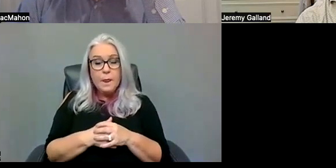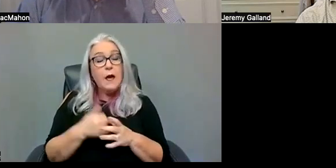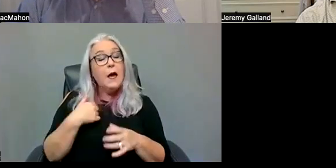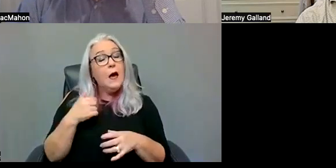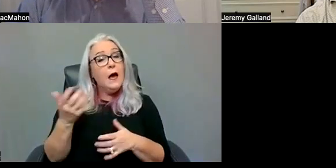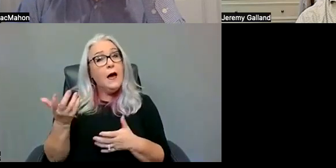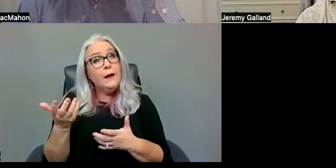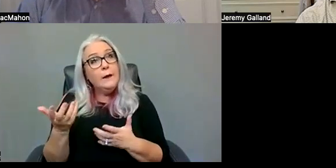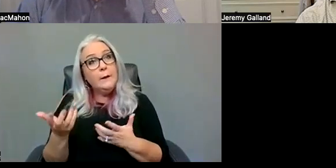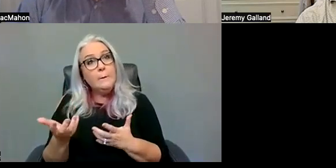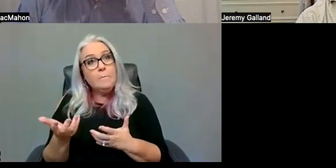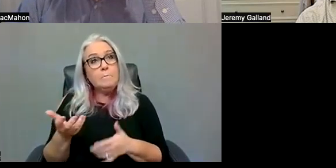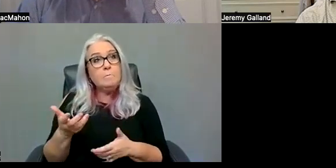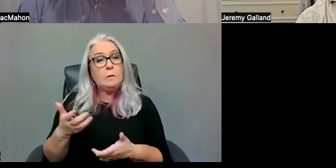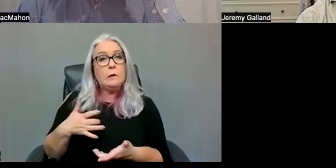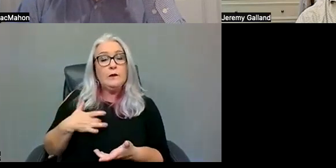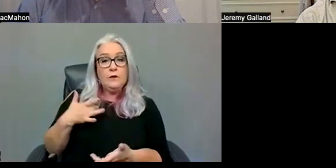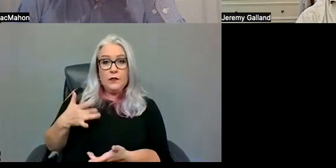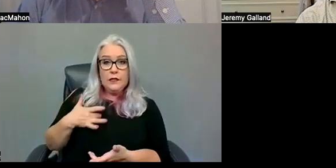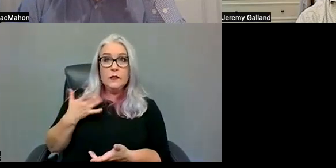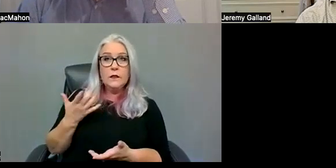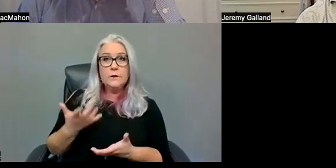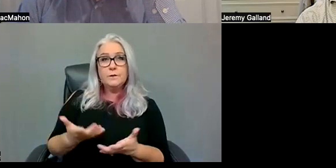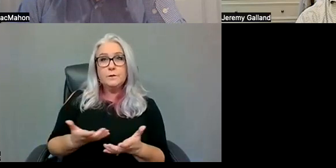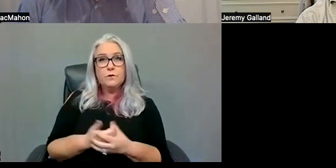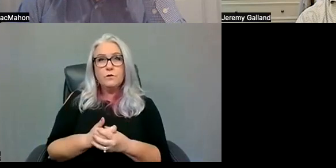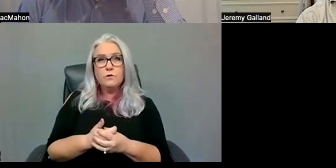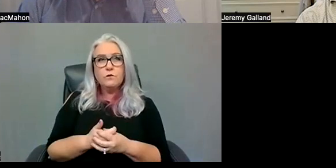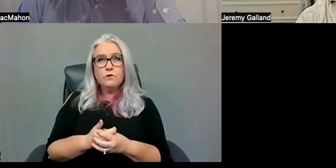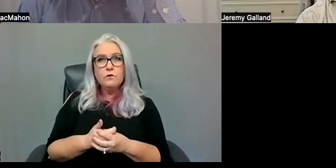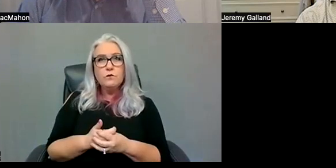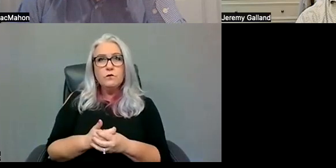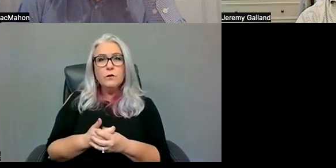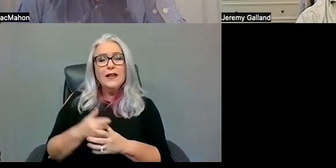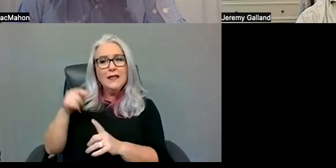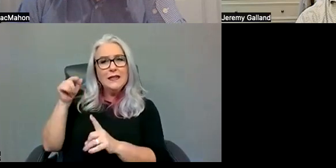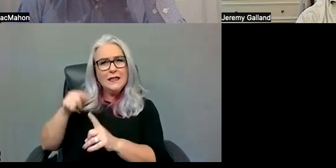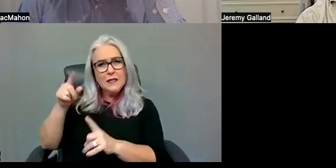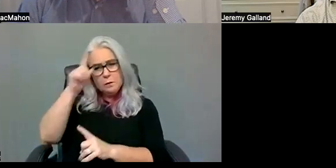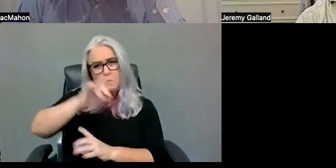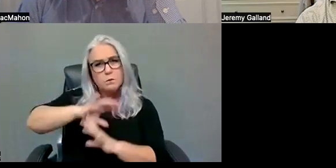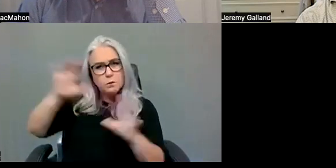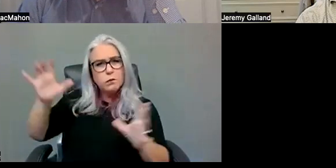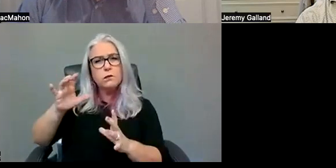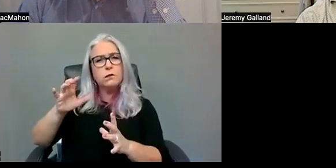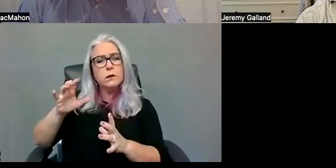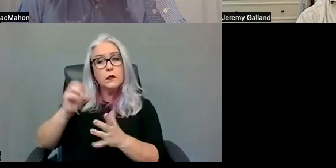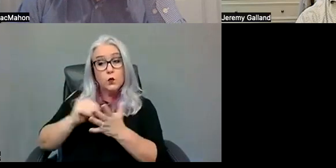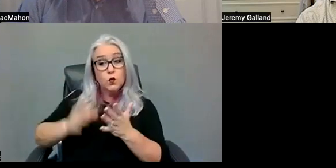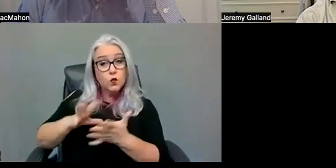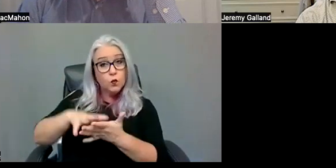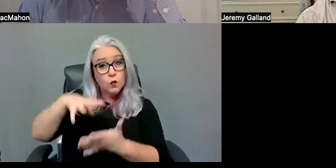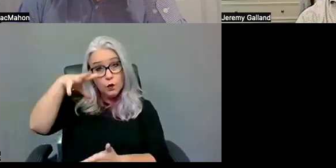that it's so speaks to what's important that we do and how we think about every aspect of what we do,